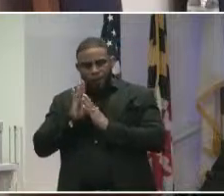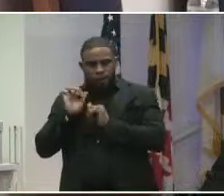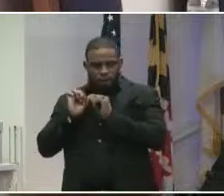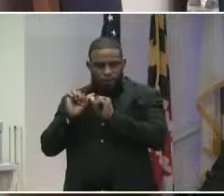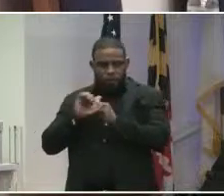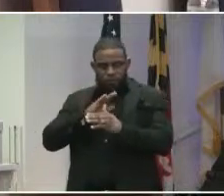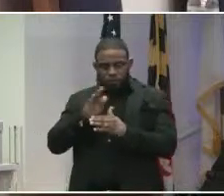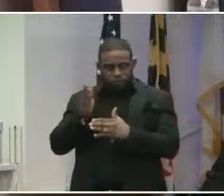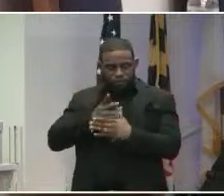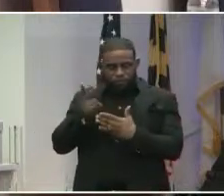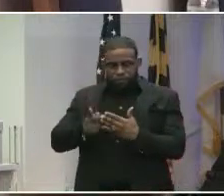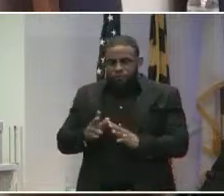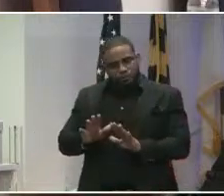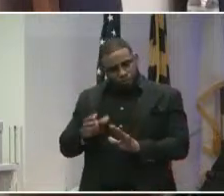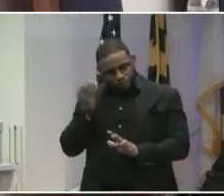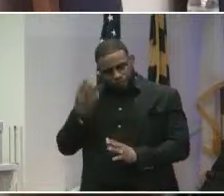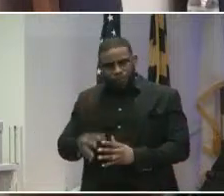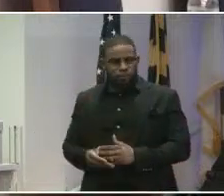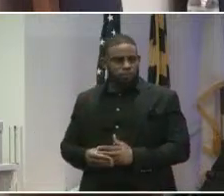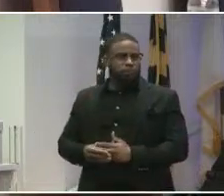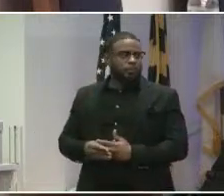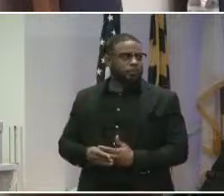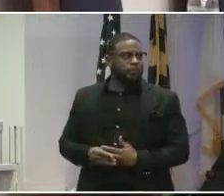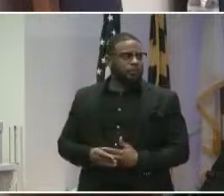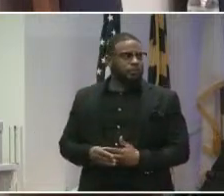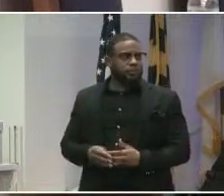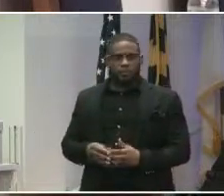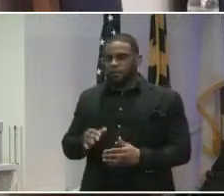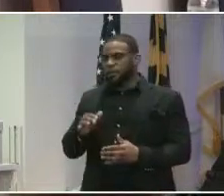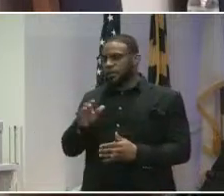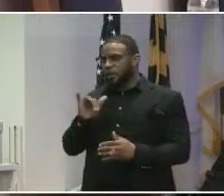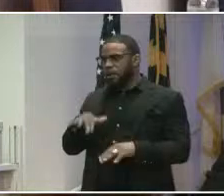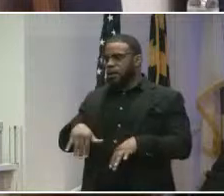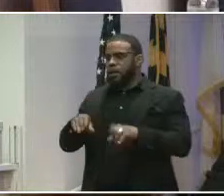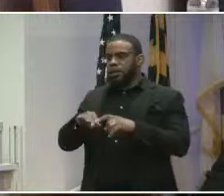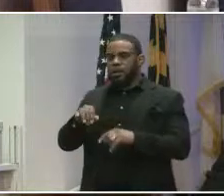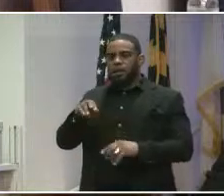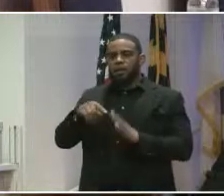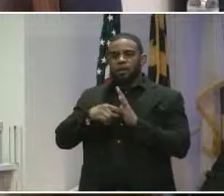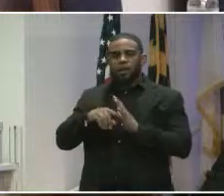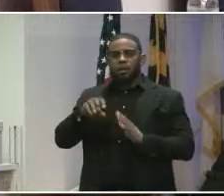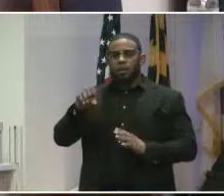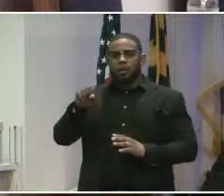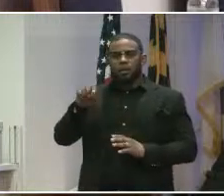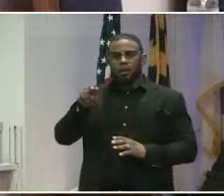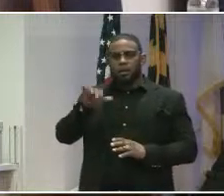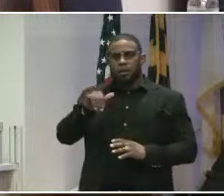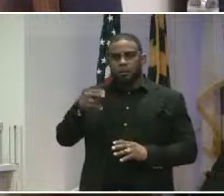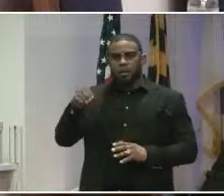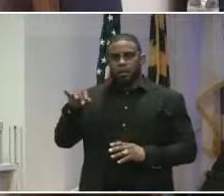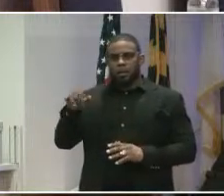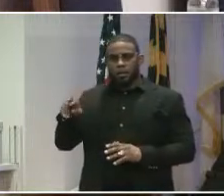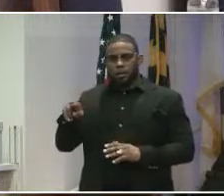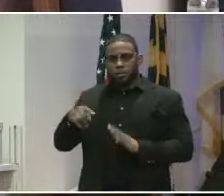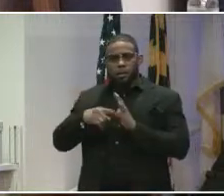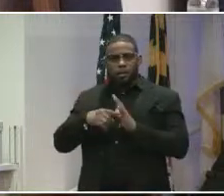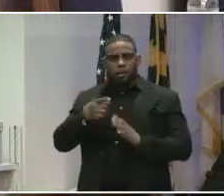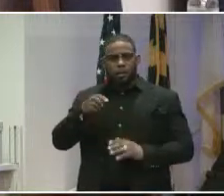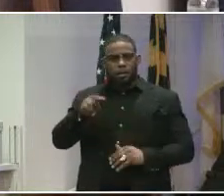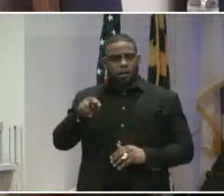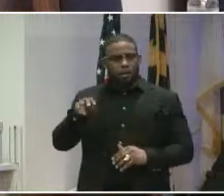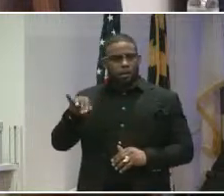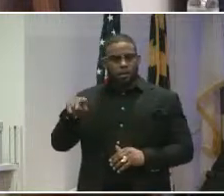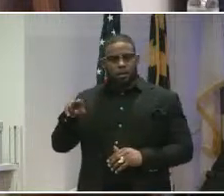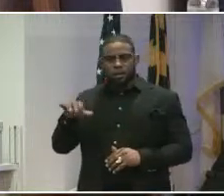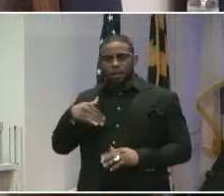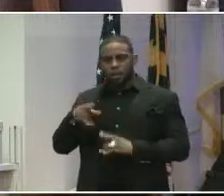way through the program. Amen. To say the benediction, but it was put on by Representative Steny Hoyer and Representative Glenn Ivey.